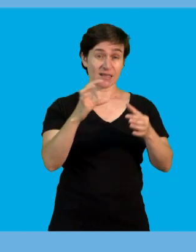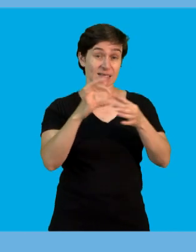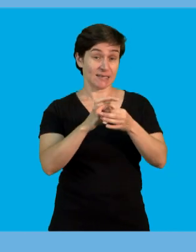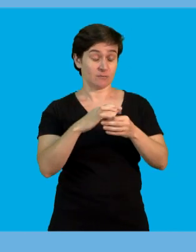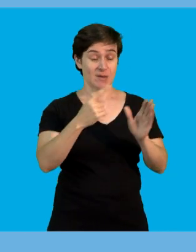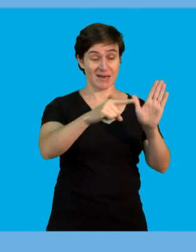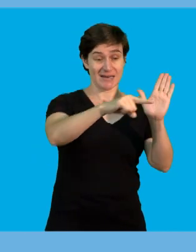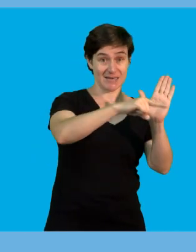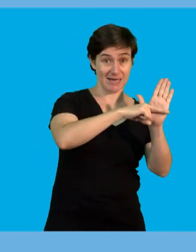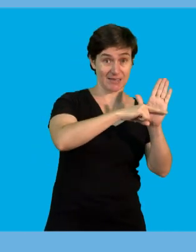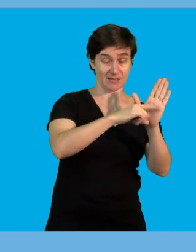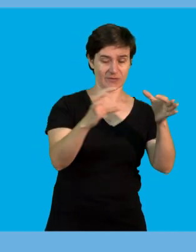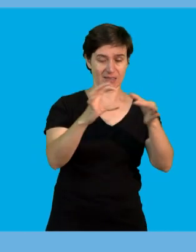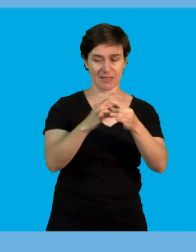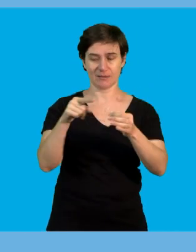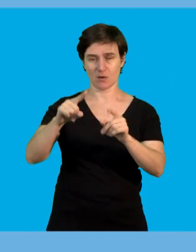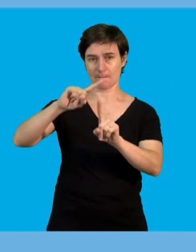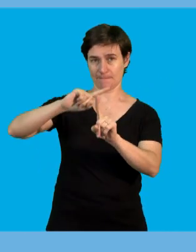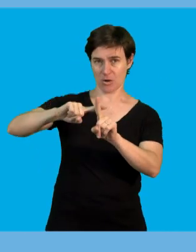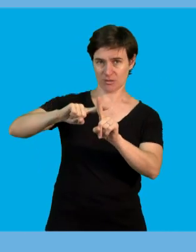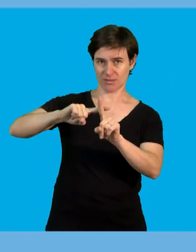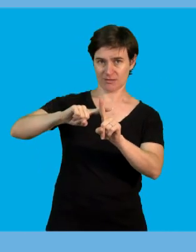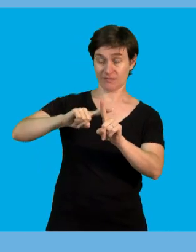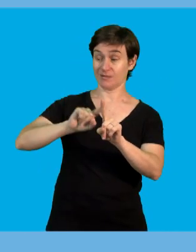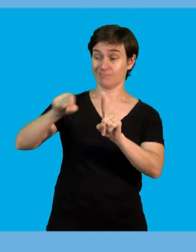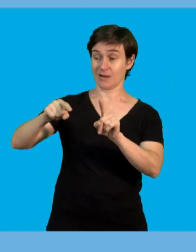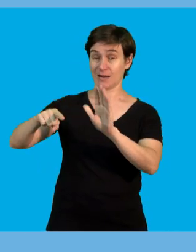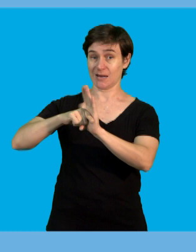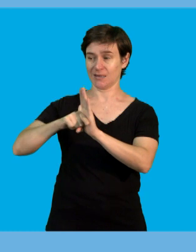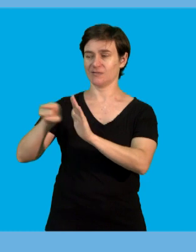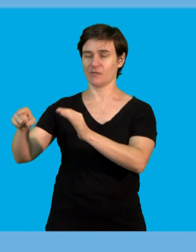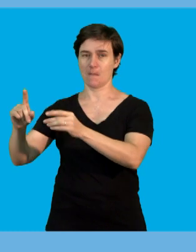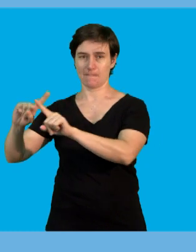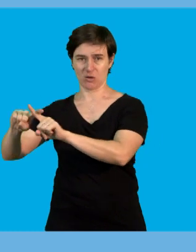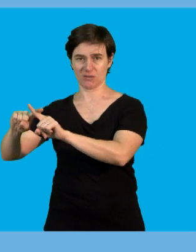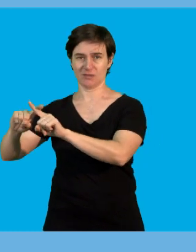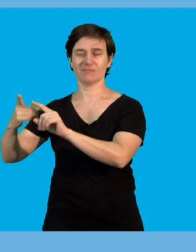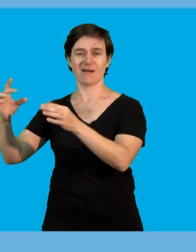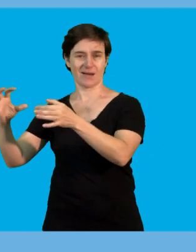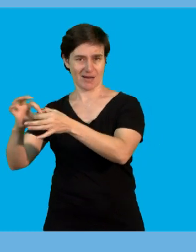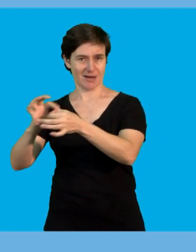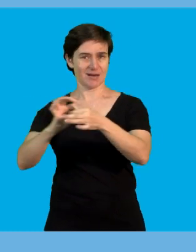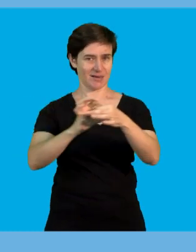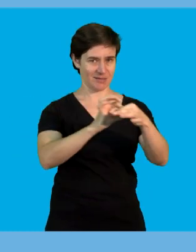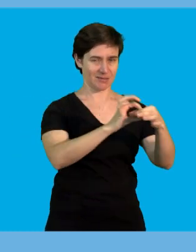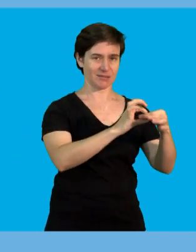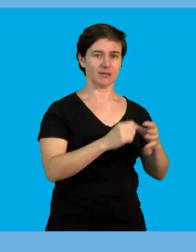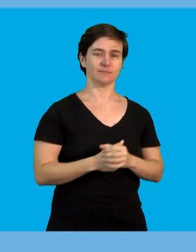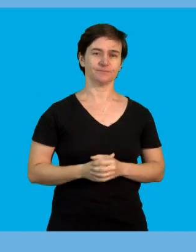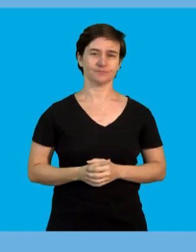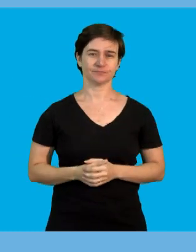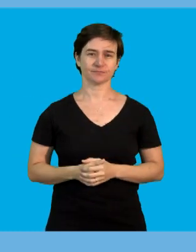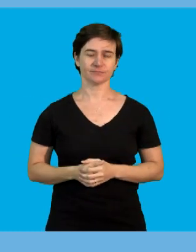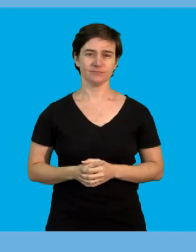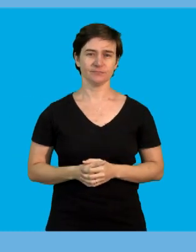negative terminal of one cell to a positive terminal of another cell. Now remember, when we are connecting the cells or when we're